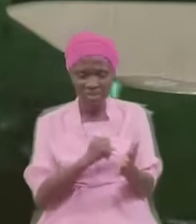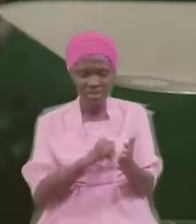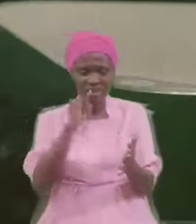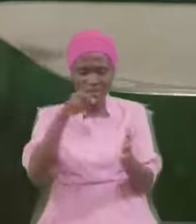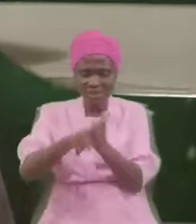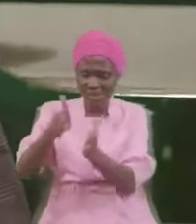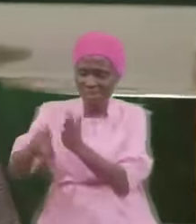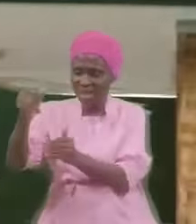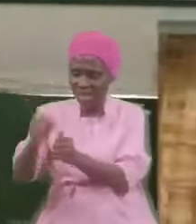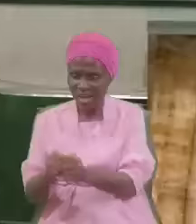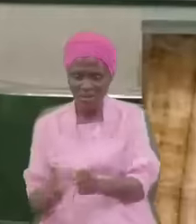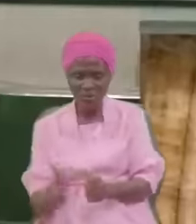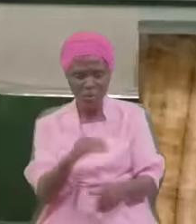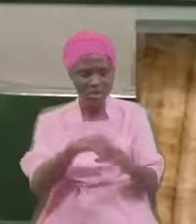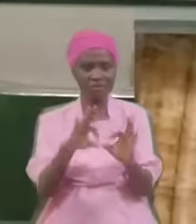me.